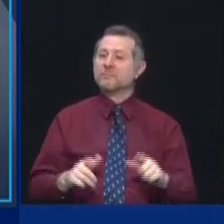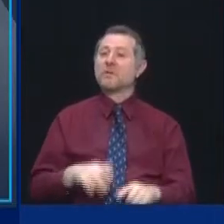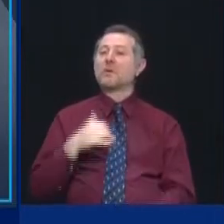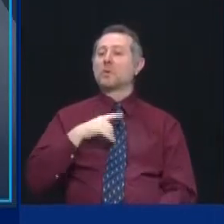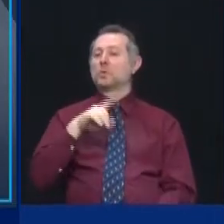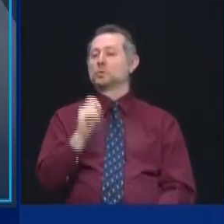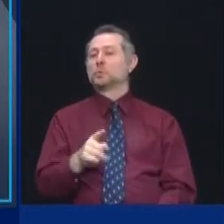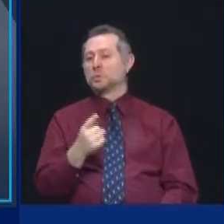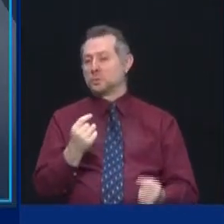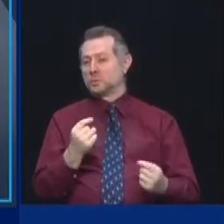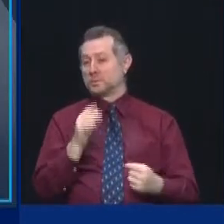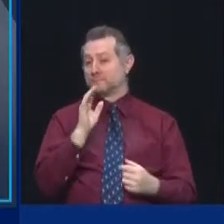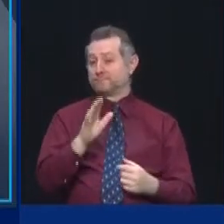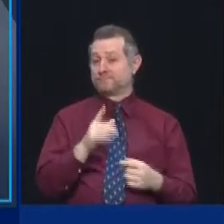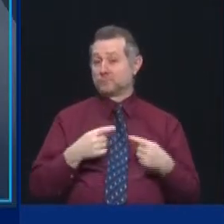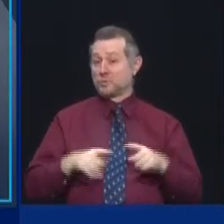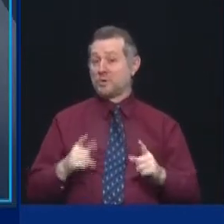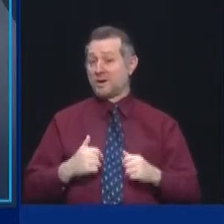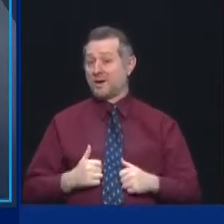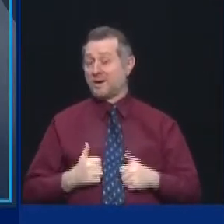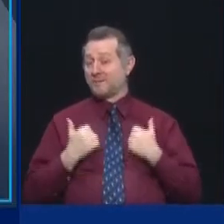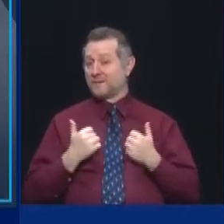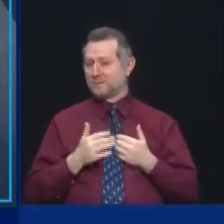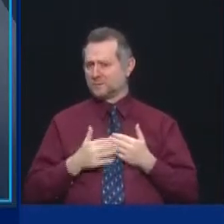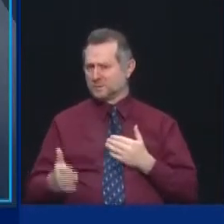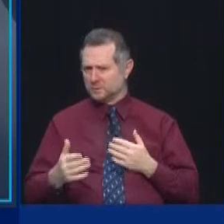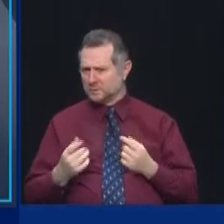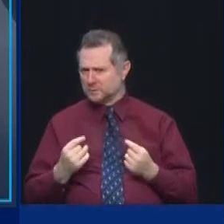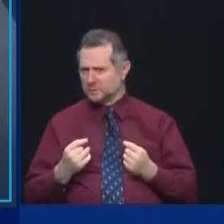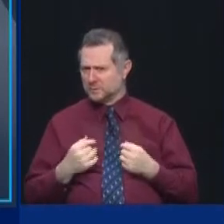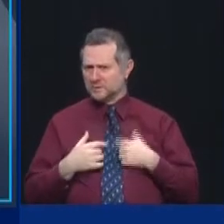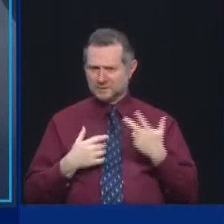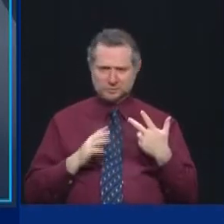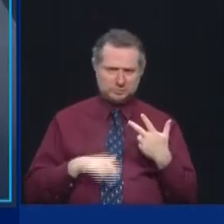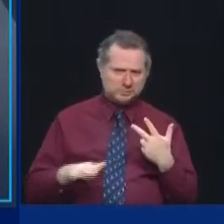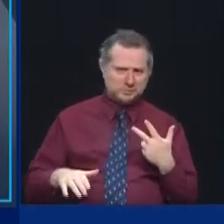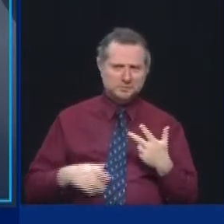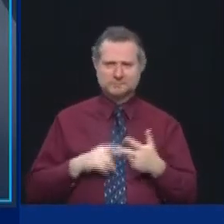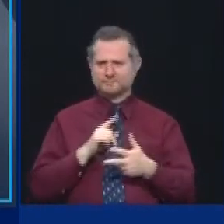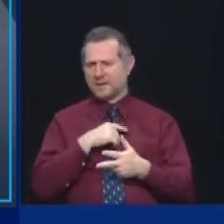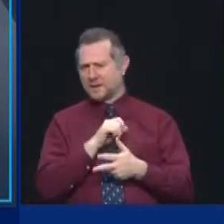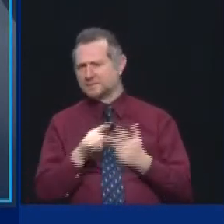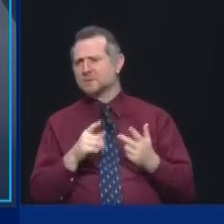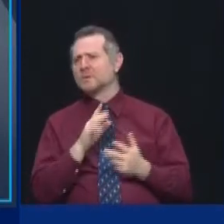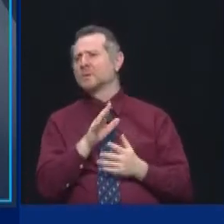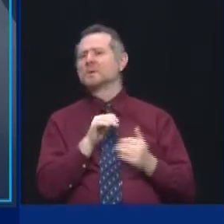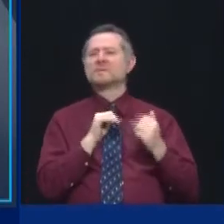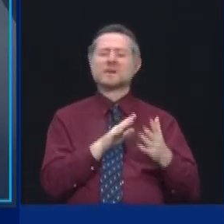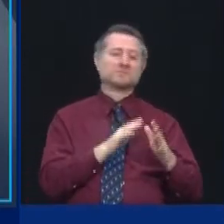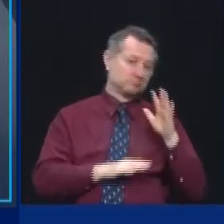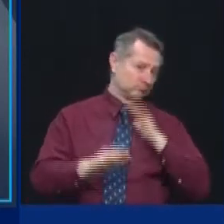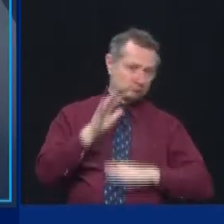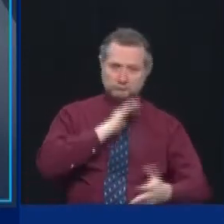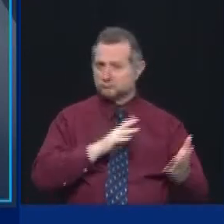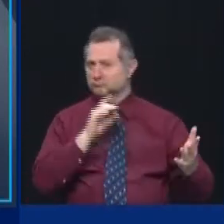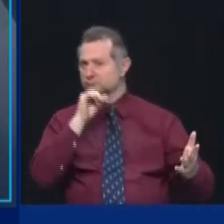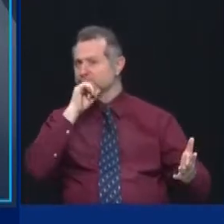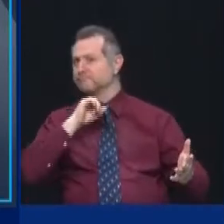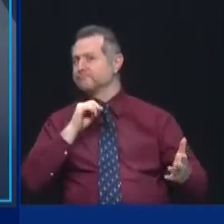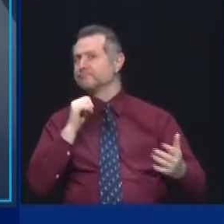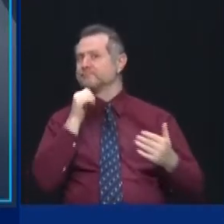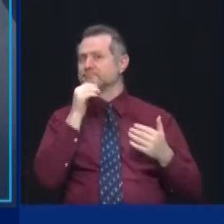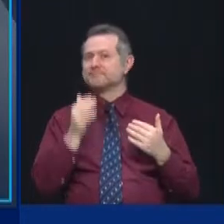space, exhibit hall space, a 54,000 square foot ballroom, the largest in